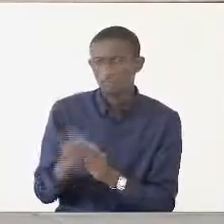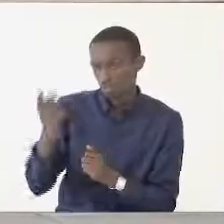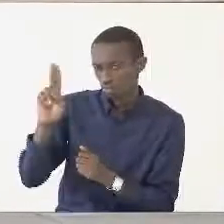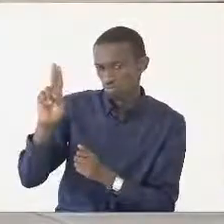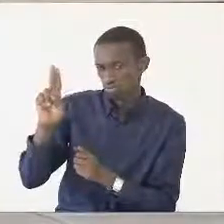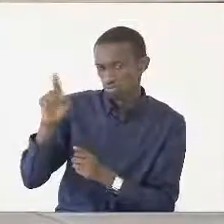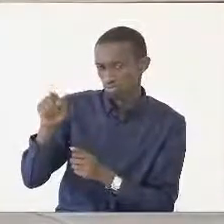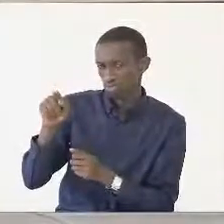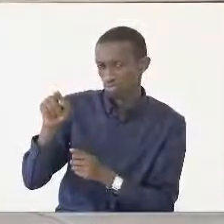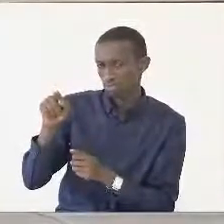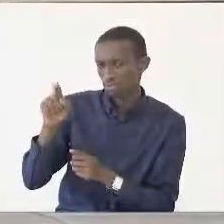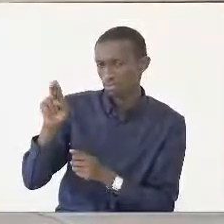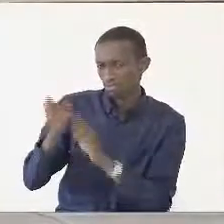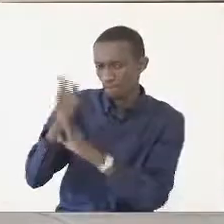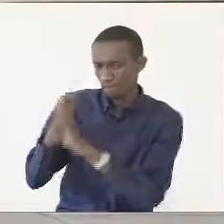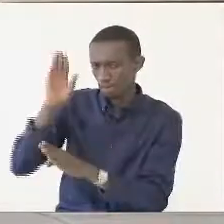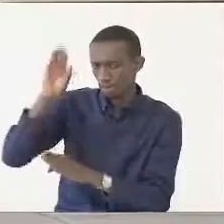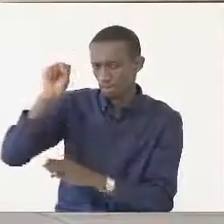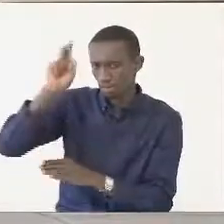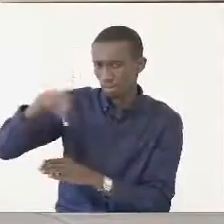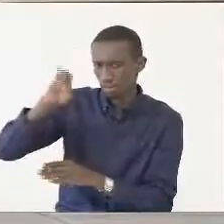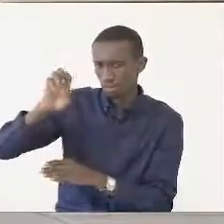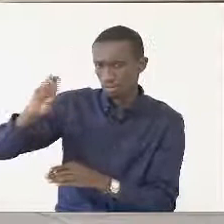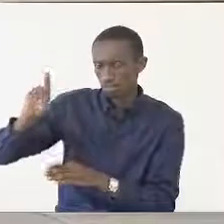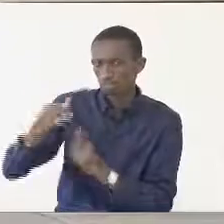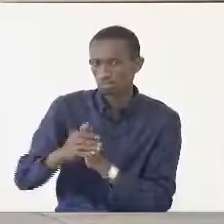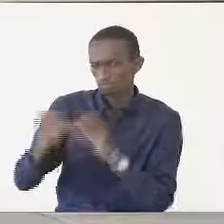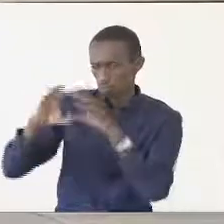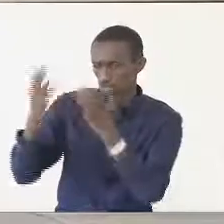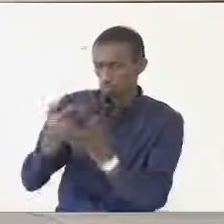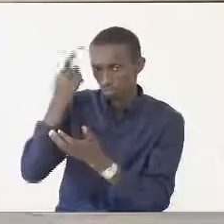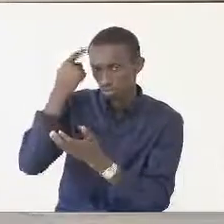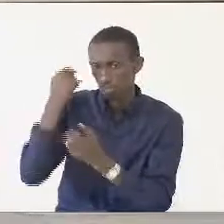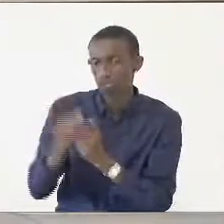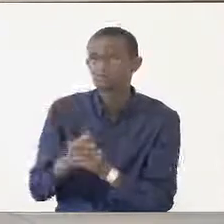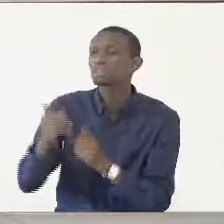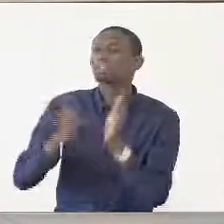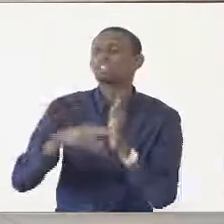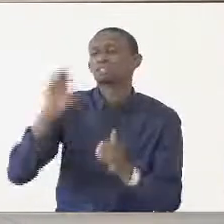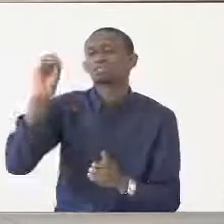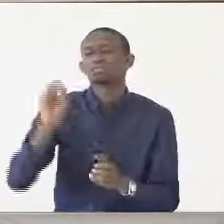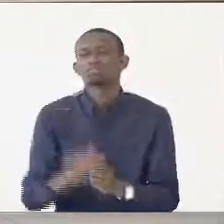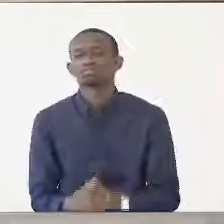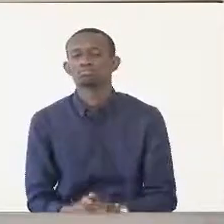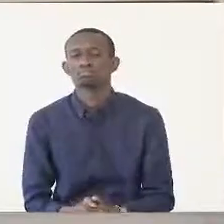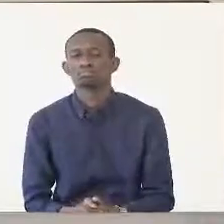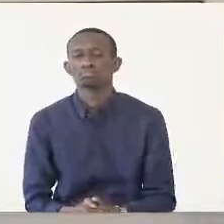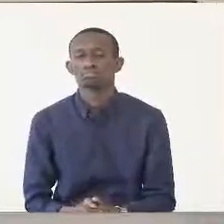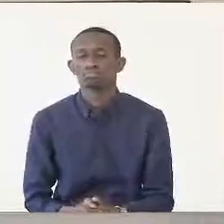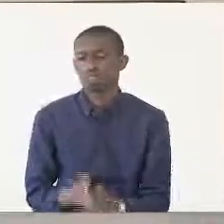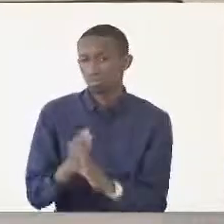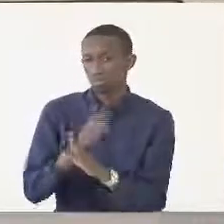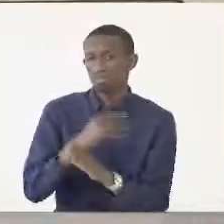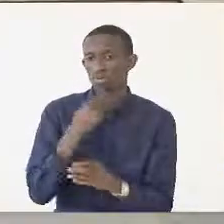mass, the speed of the black bar, and it is 0 because we have said that is at